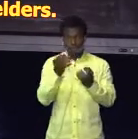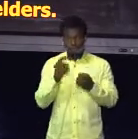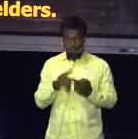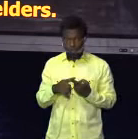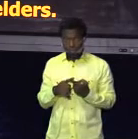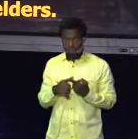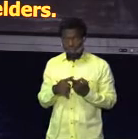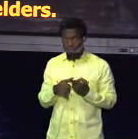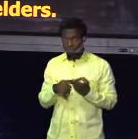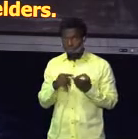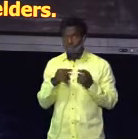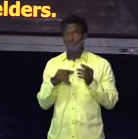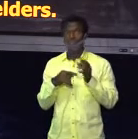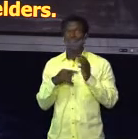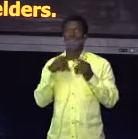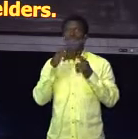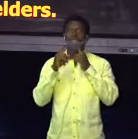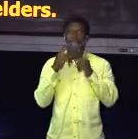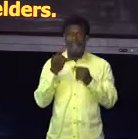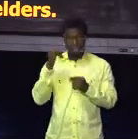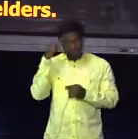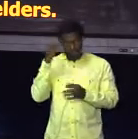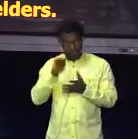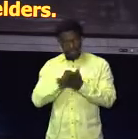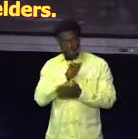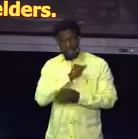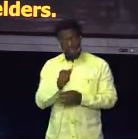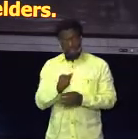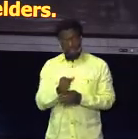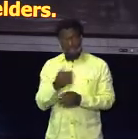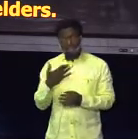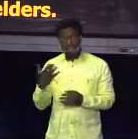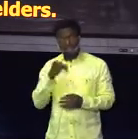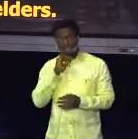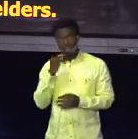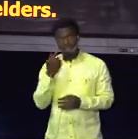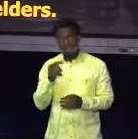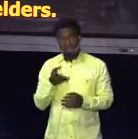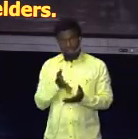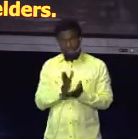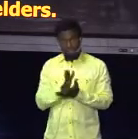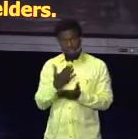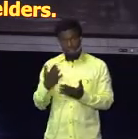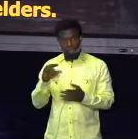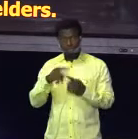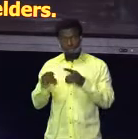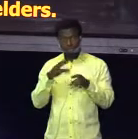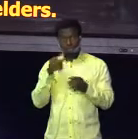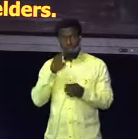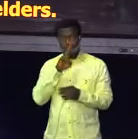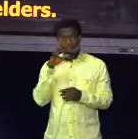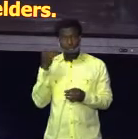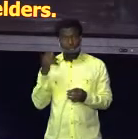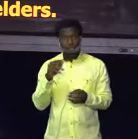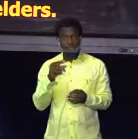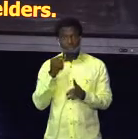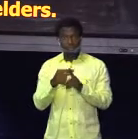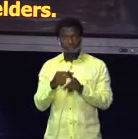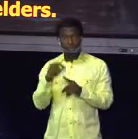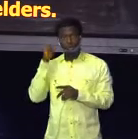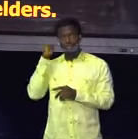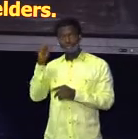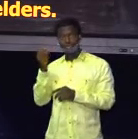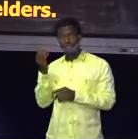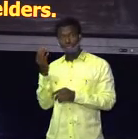you want to express the idea that a particular thing is the right thing to do, you use the word should.